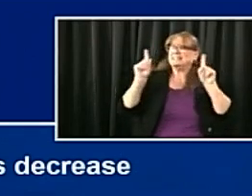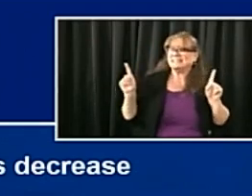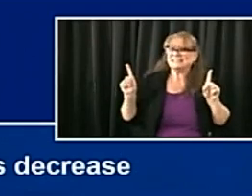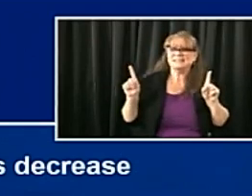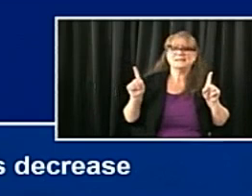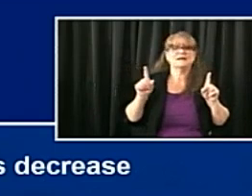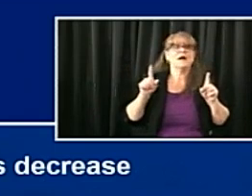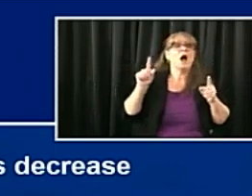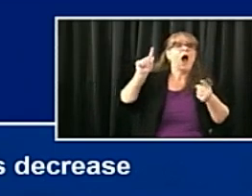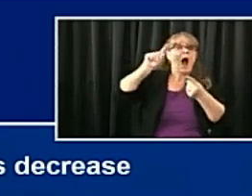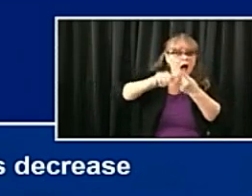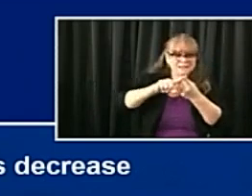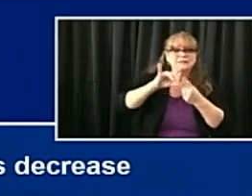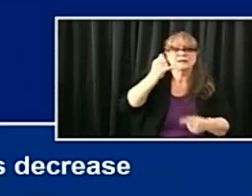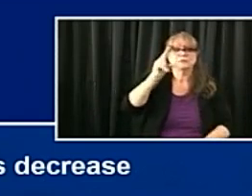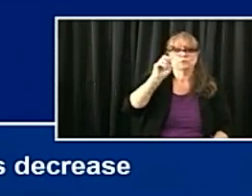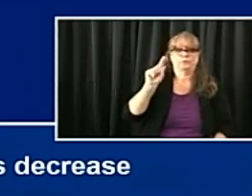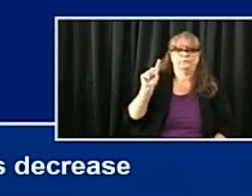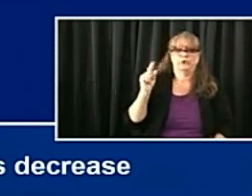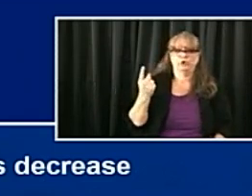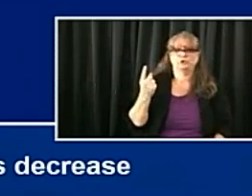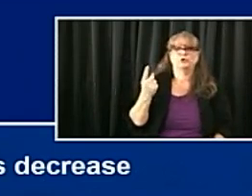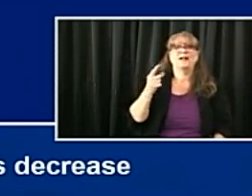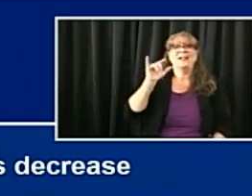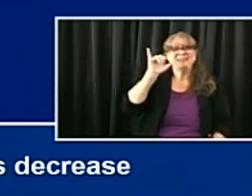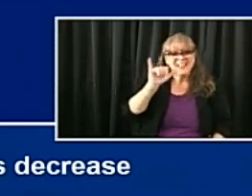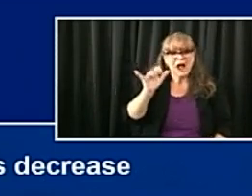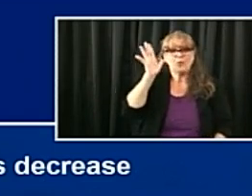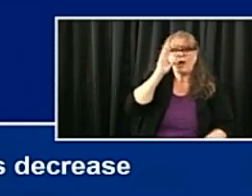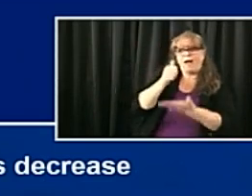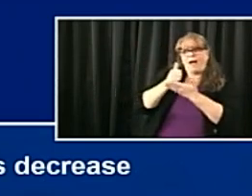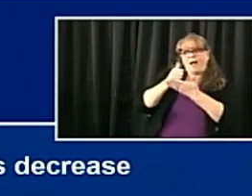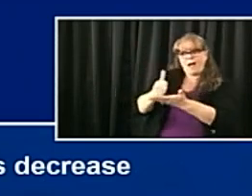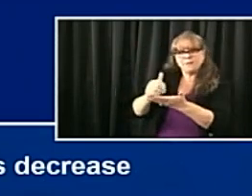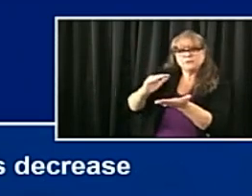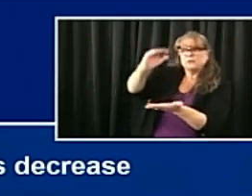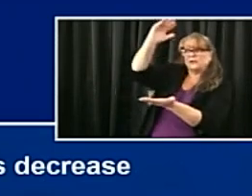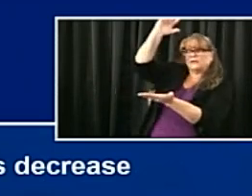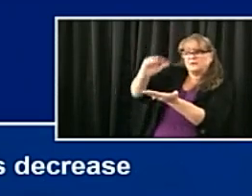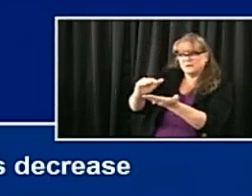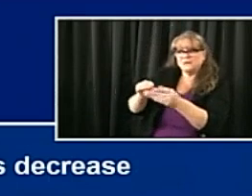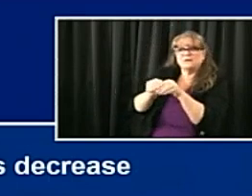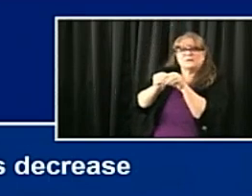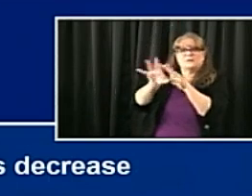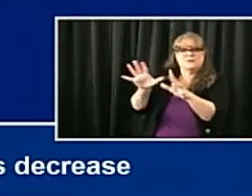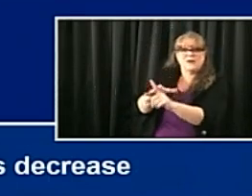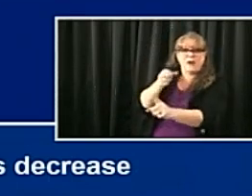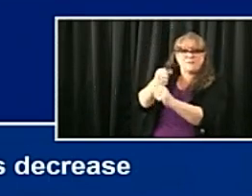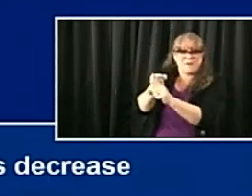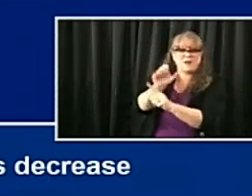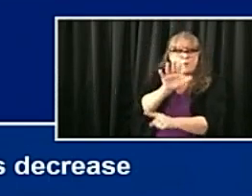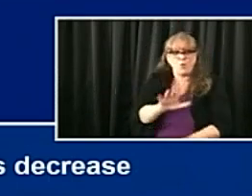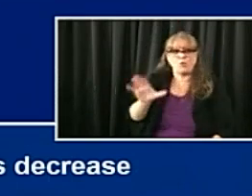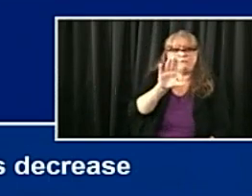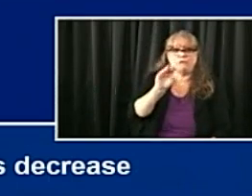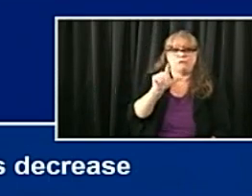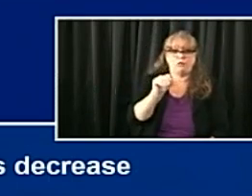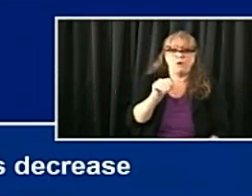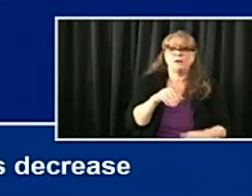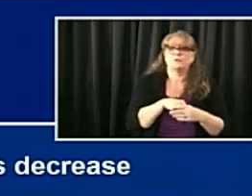impact of COVID-19 in the state, specifically, the impact of a variant as well. So again, continuing